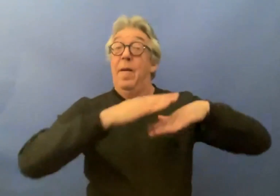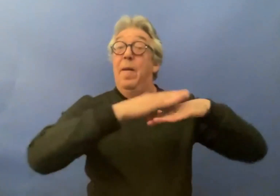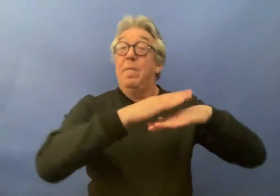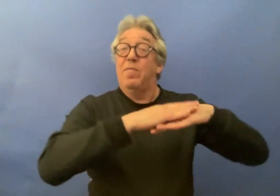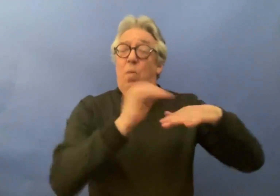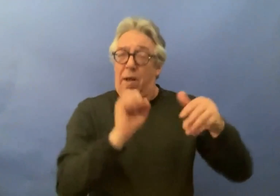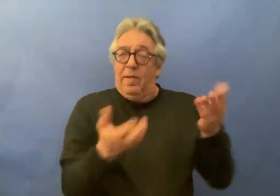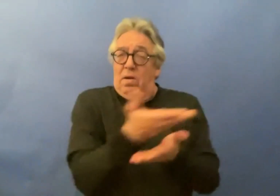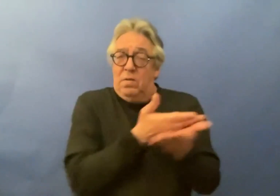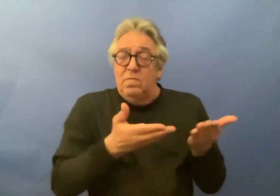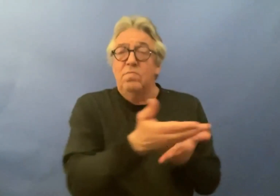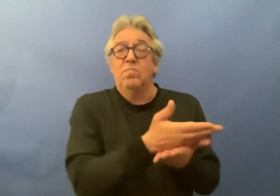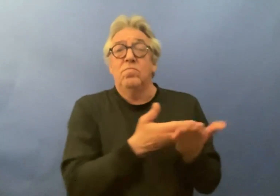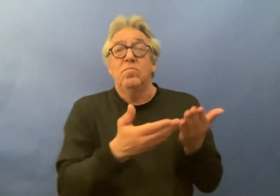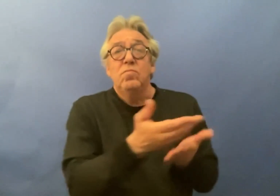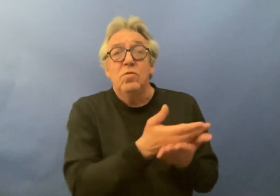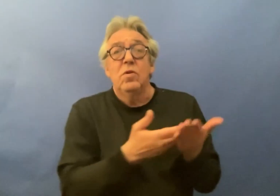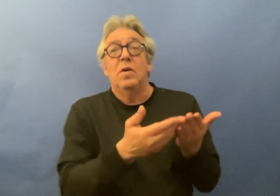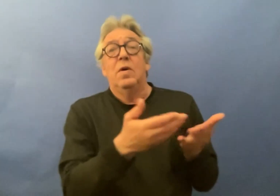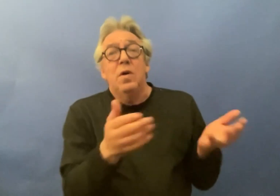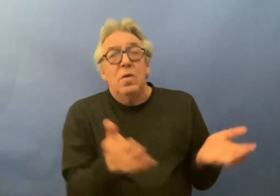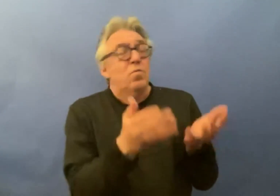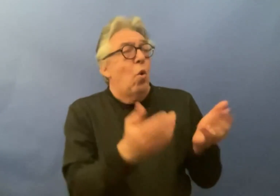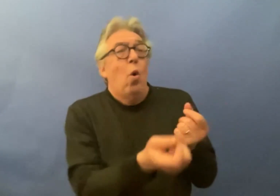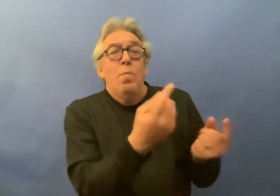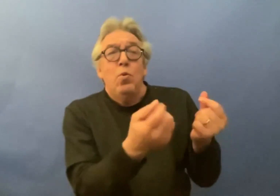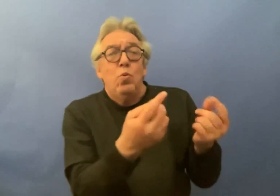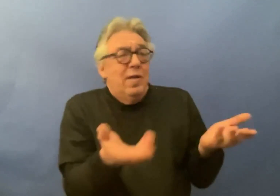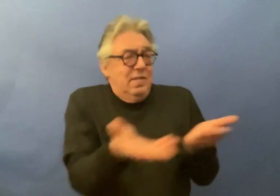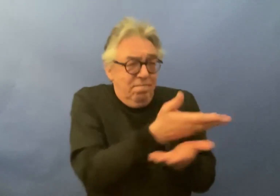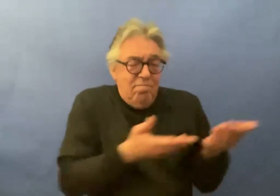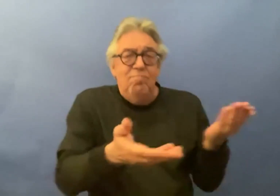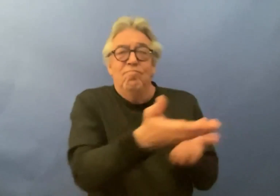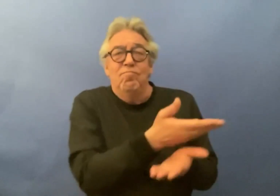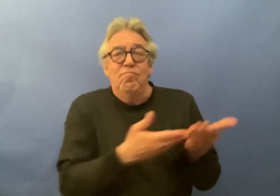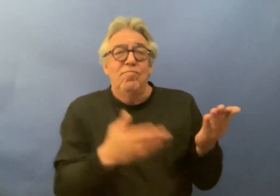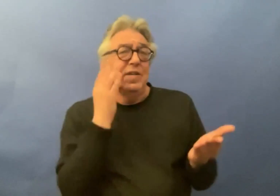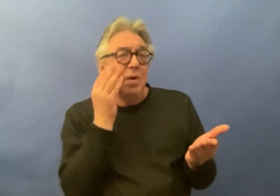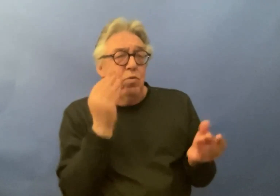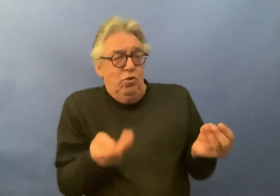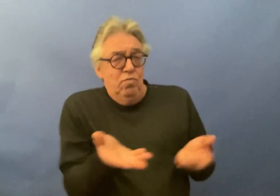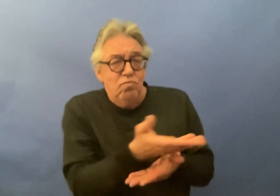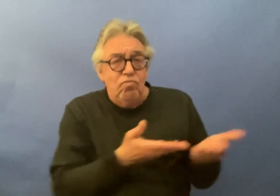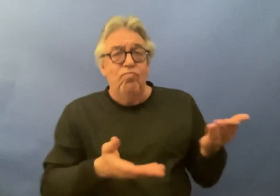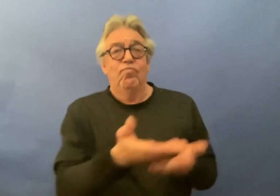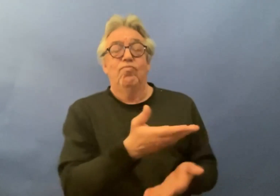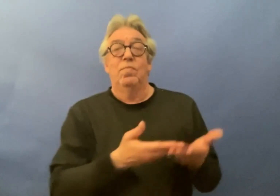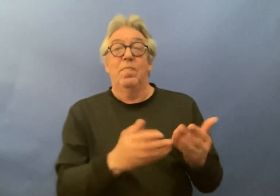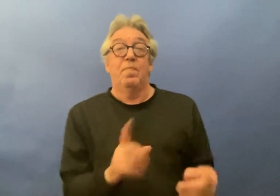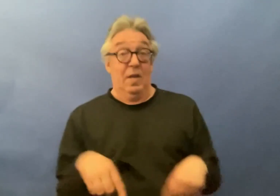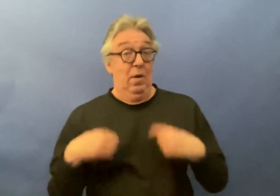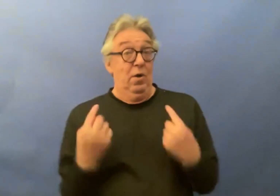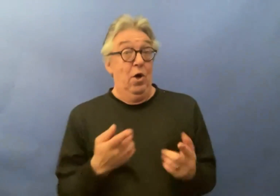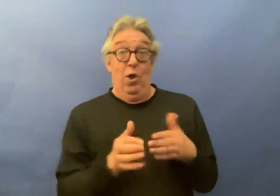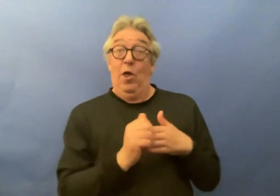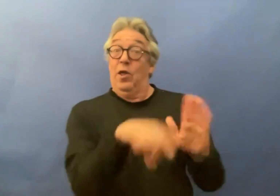sharing and fostering opportunities. Since the guidelines